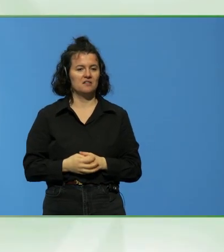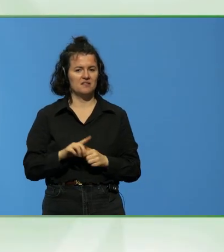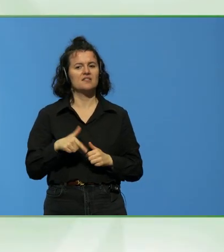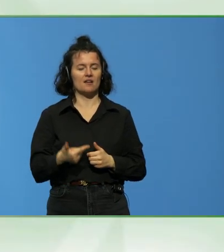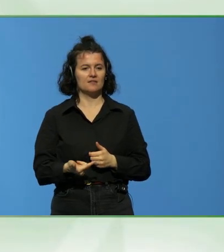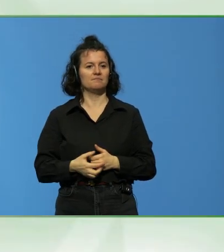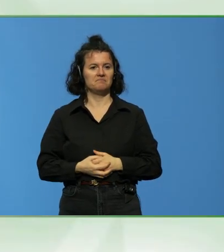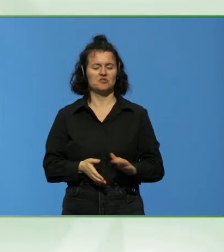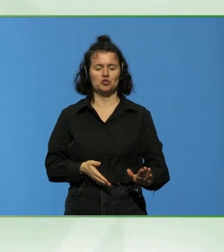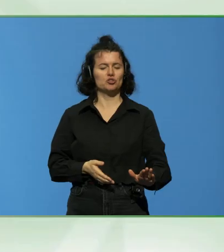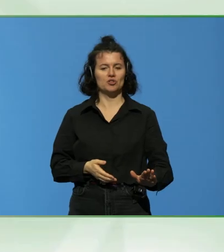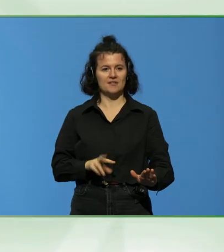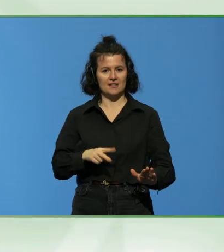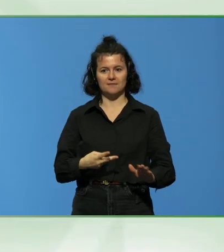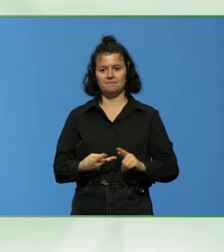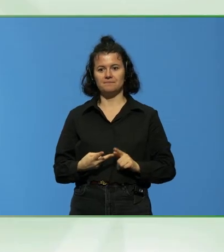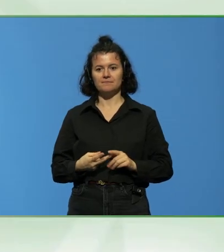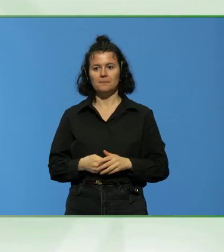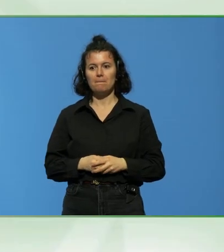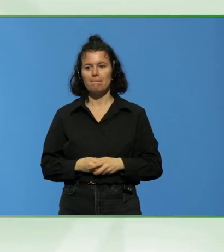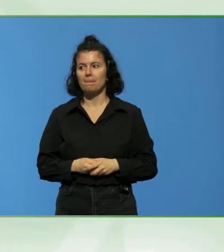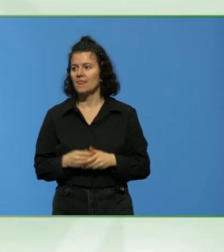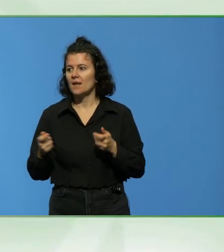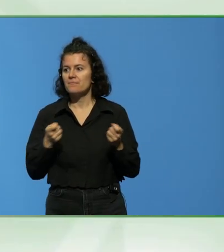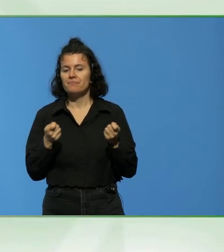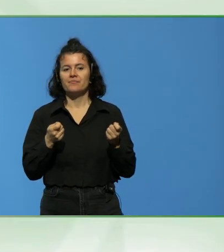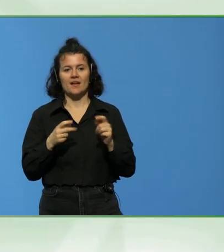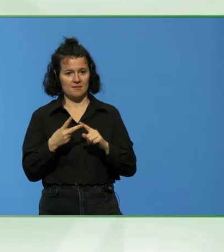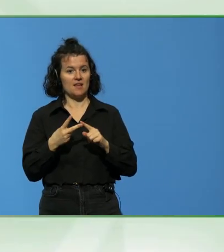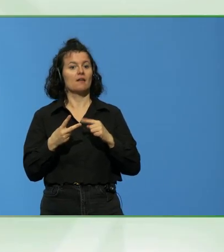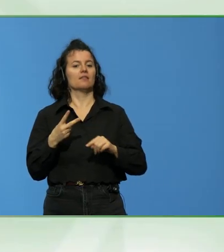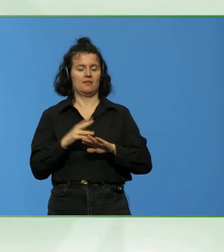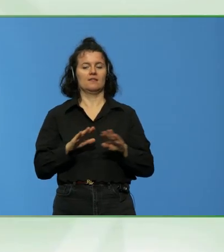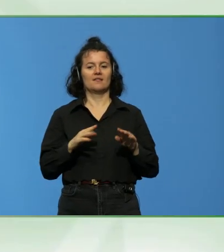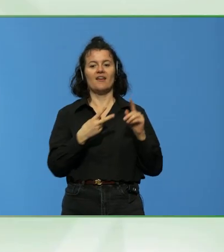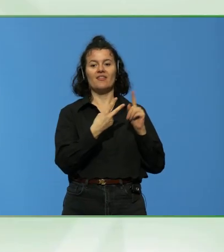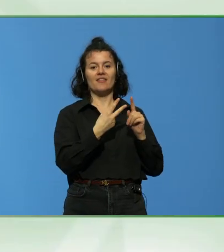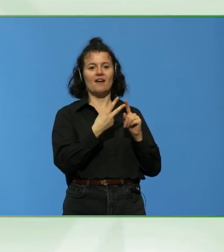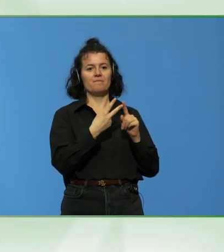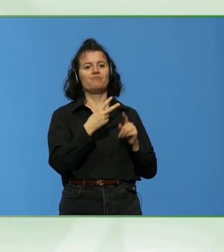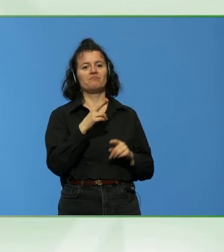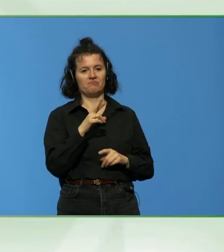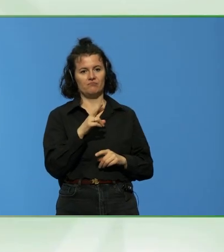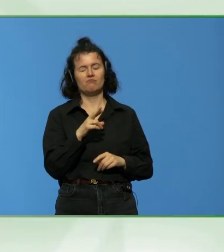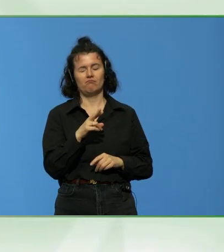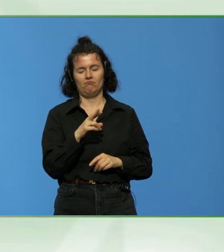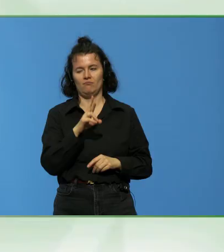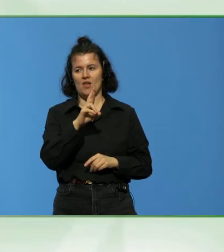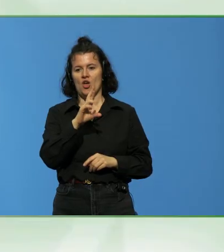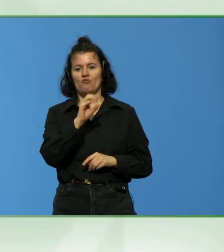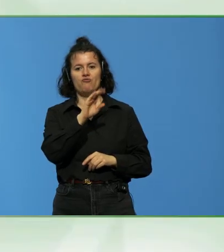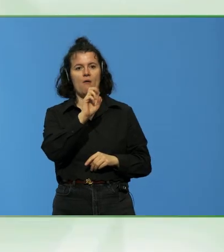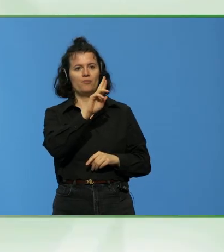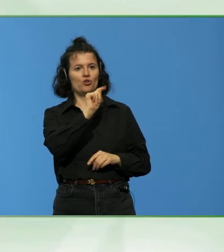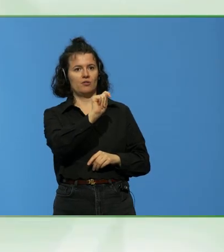Thank you, Robert. And I think some homework we can take away from your contribution. I see participants around the room who come from